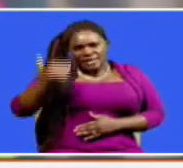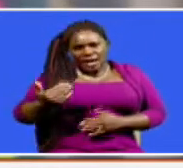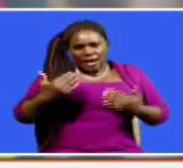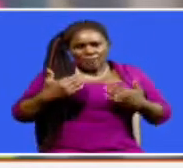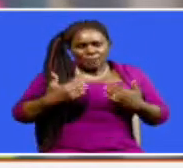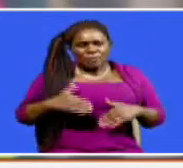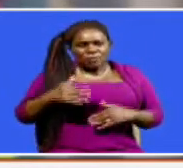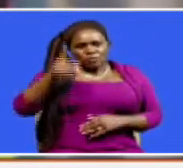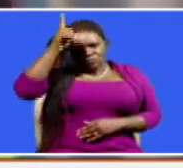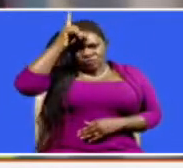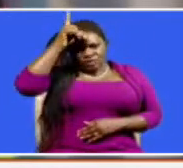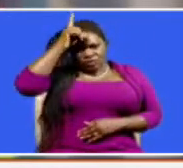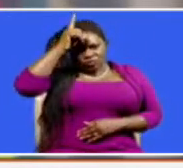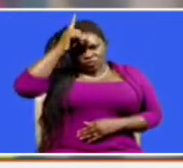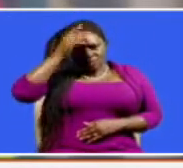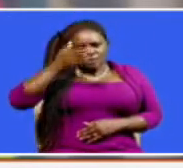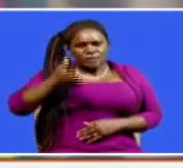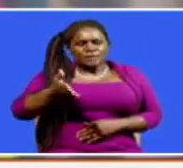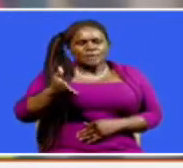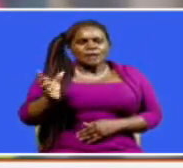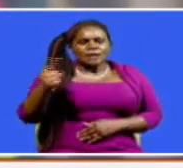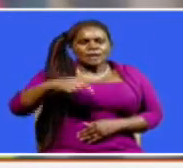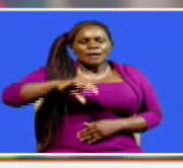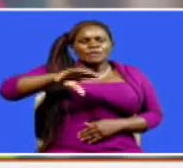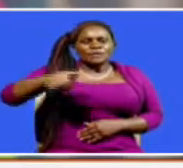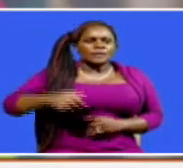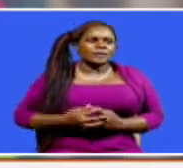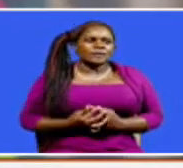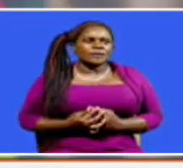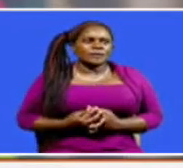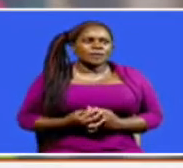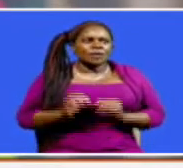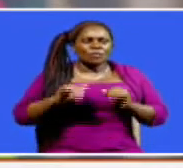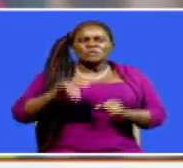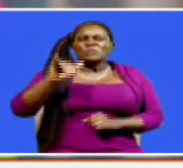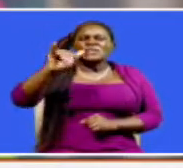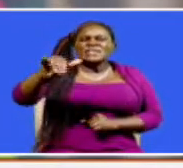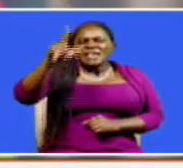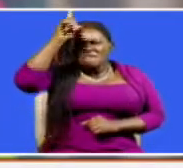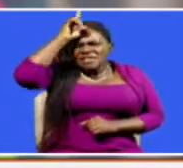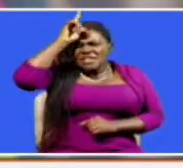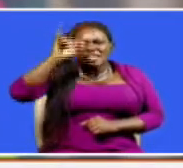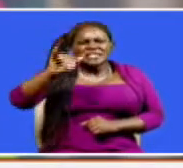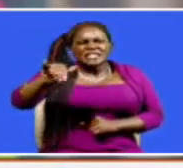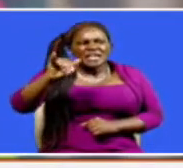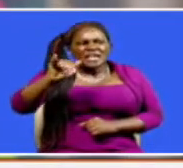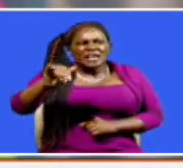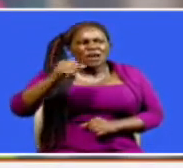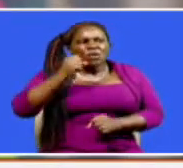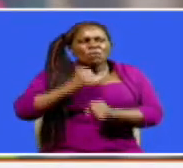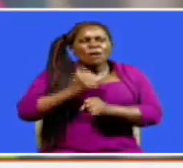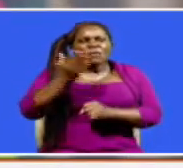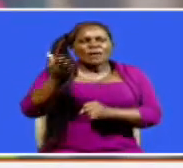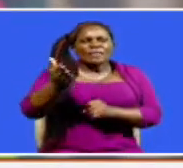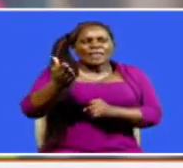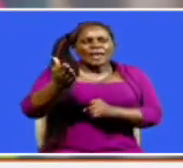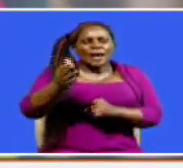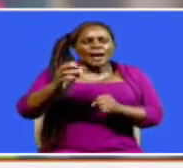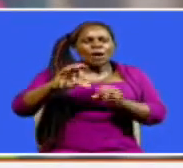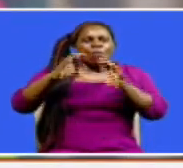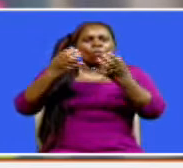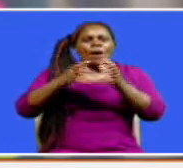village who currently have to leave and move to the city, could they just stay in the village and work in the global